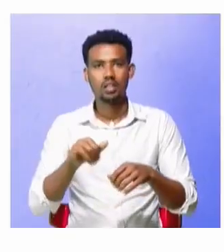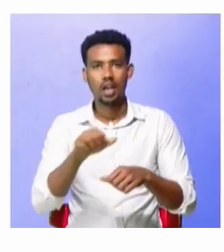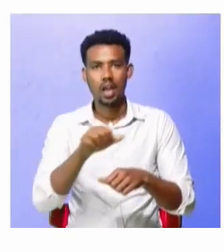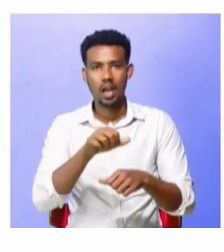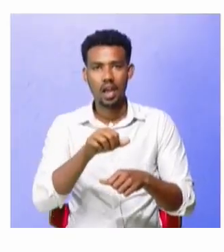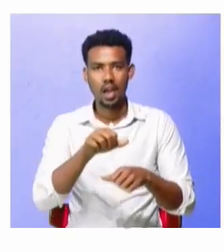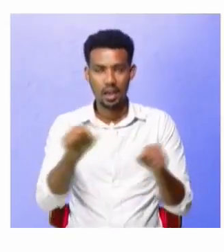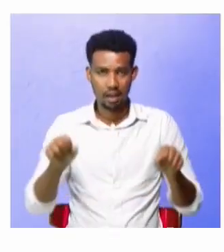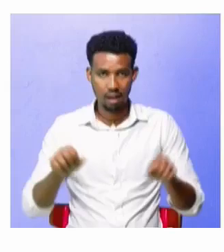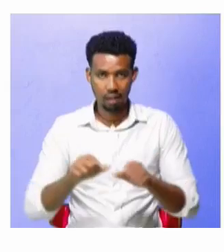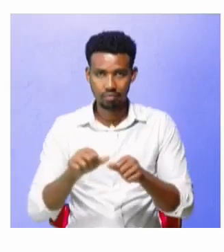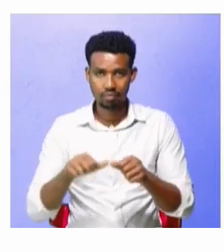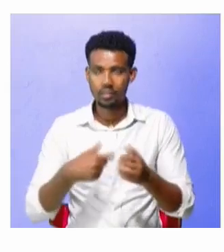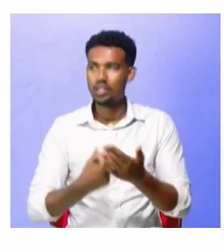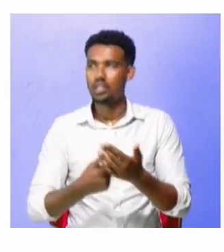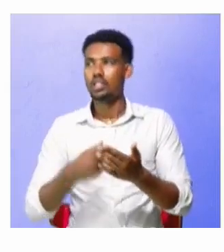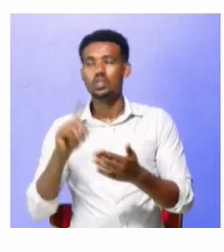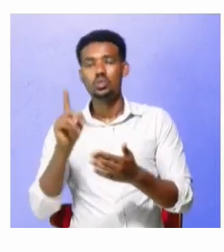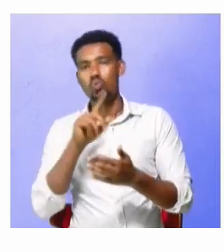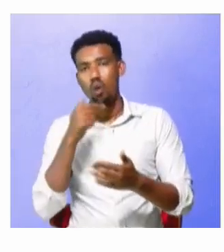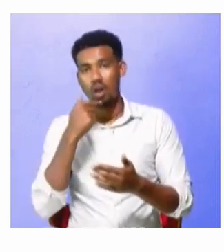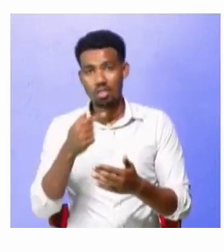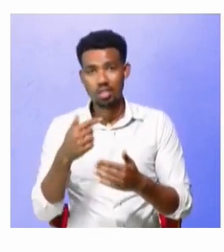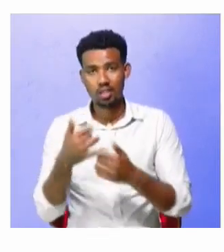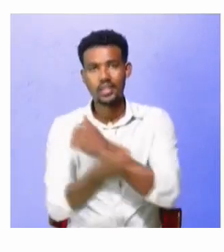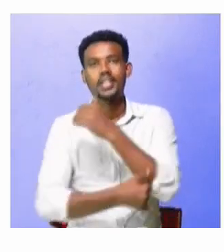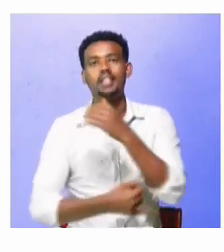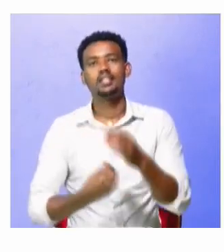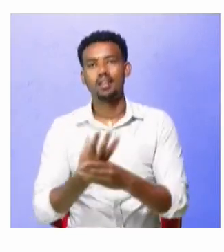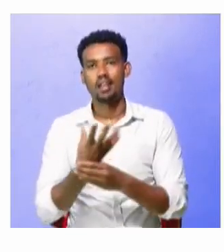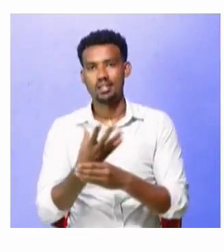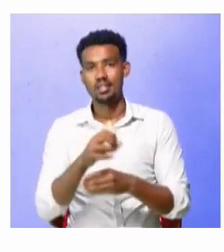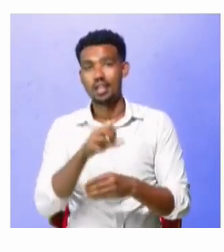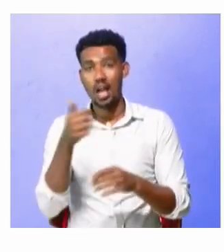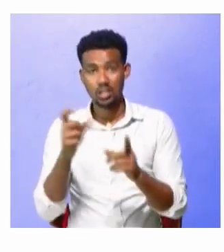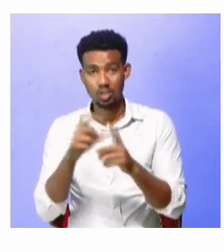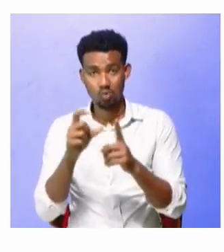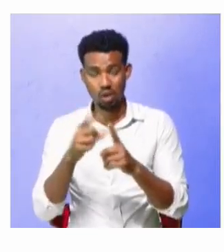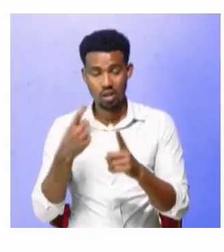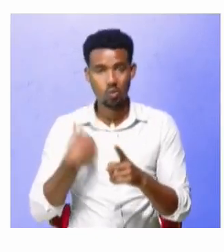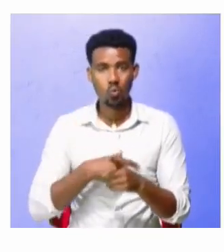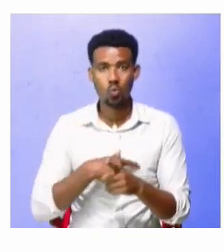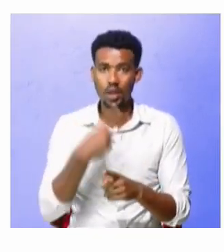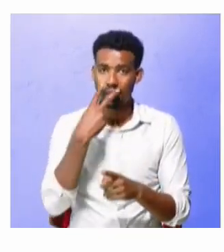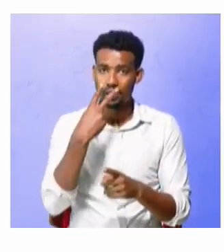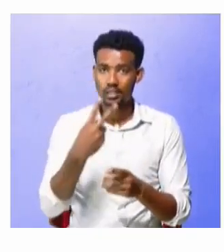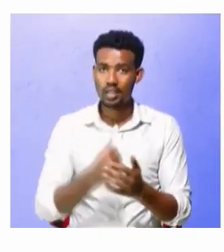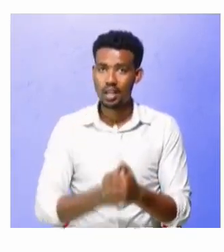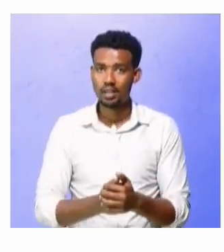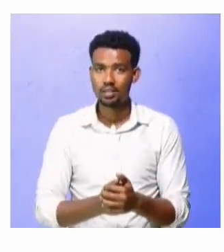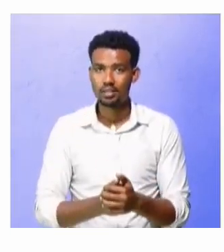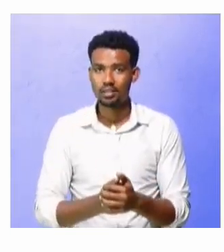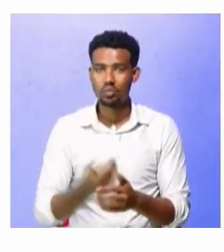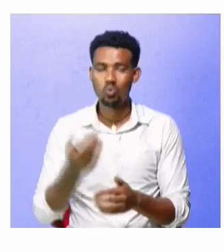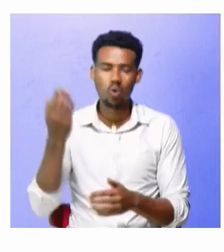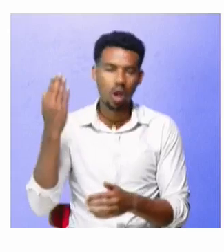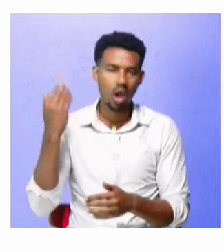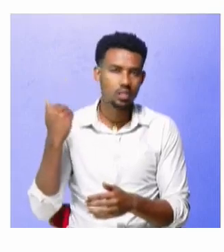what indigenous means. The other word that we have seen was